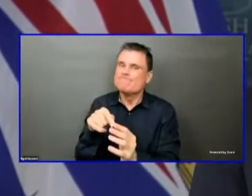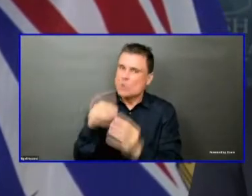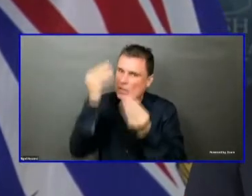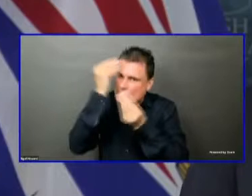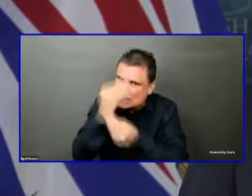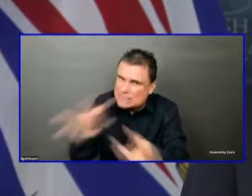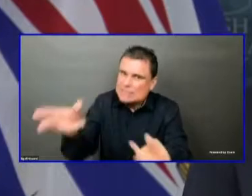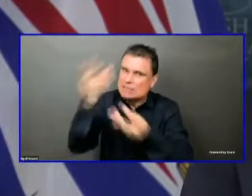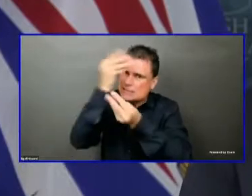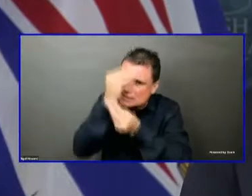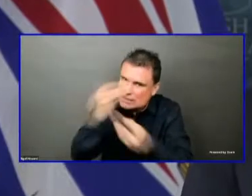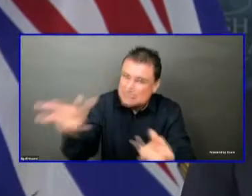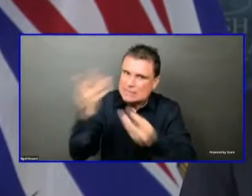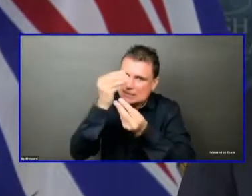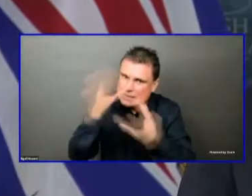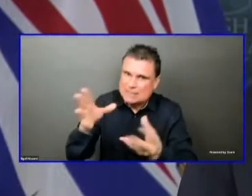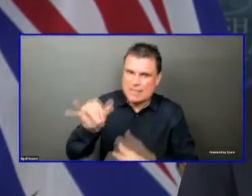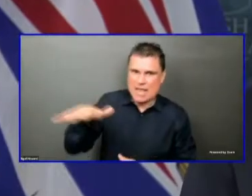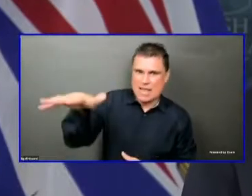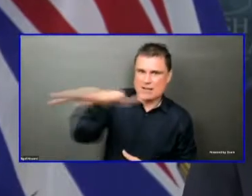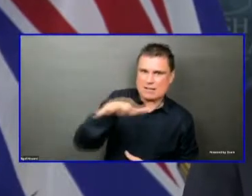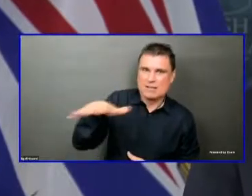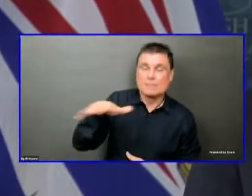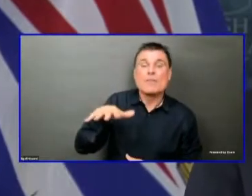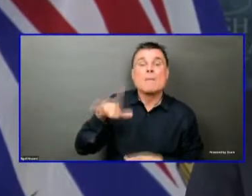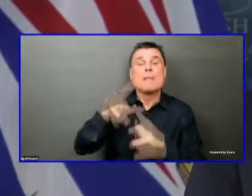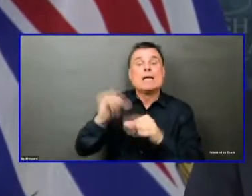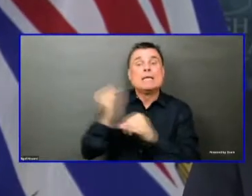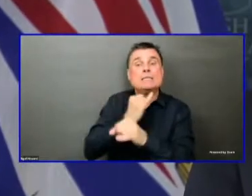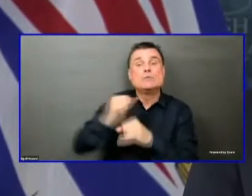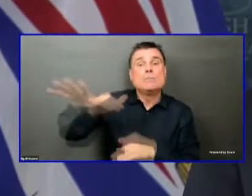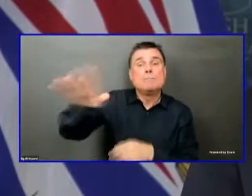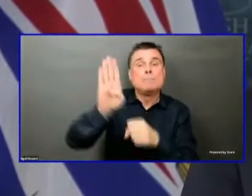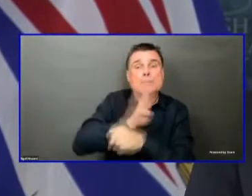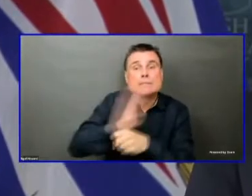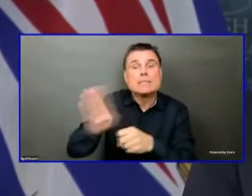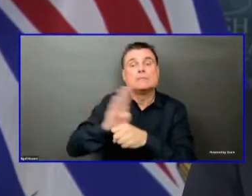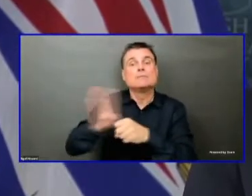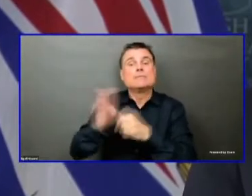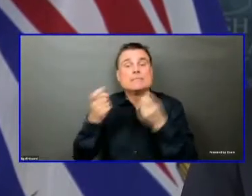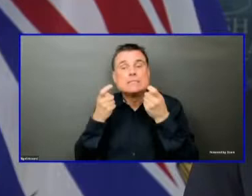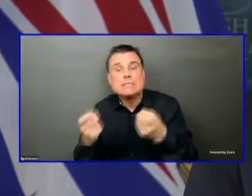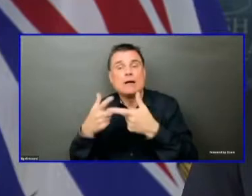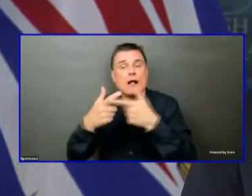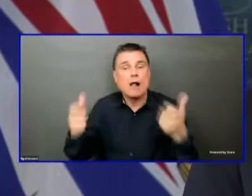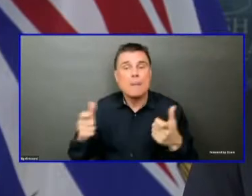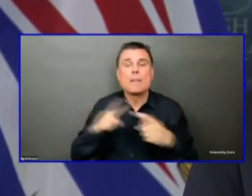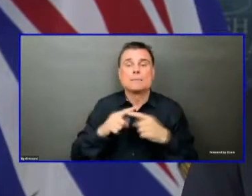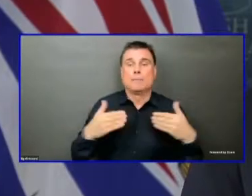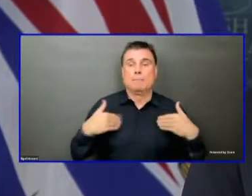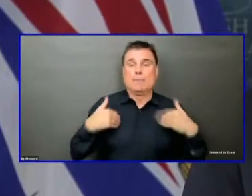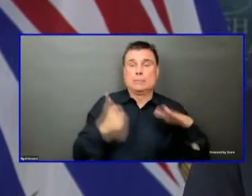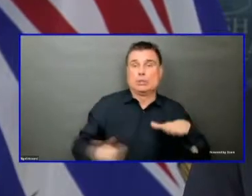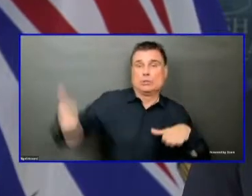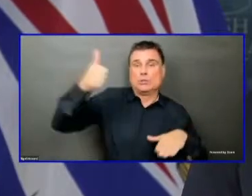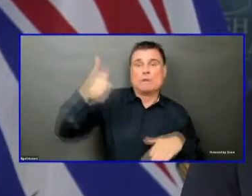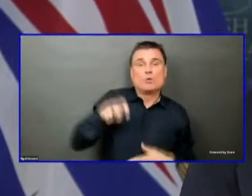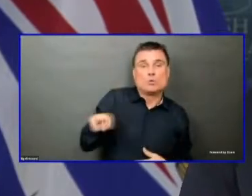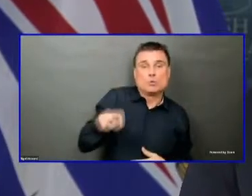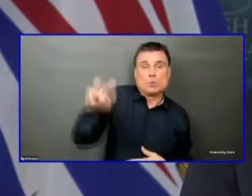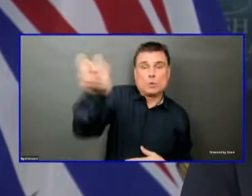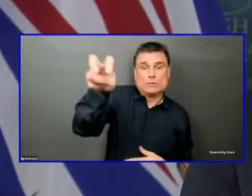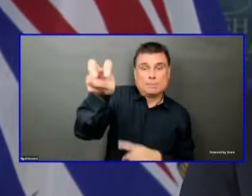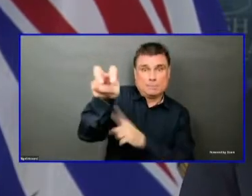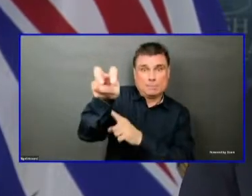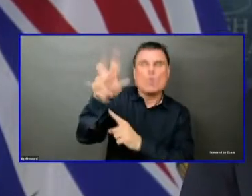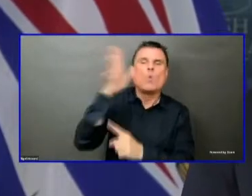health authorities, but also the Ministry of Tourism, to target transmission and to reduce transmission in the coming weeks. I think it's very important that we